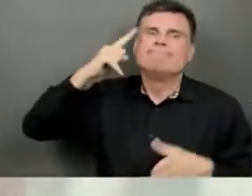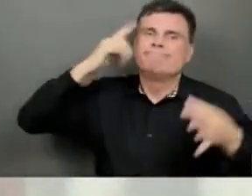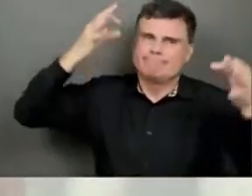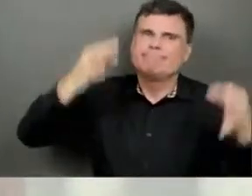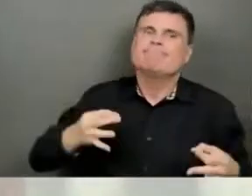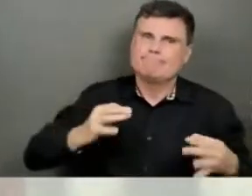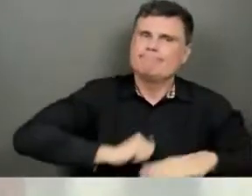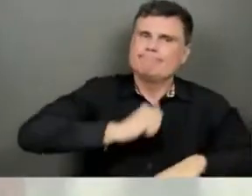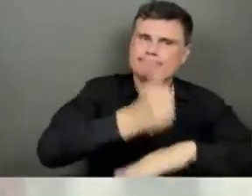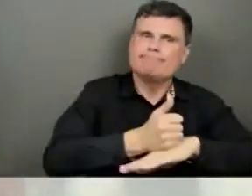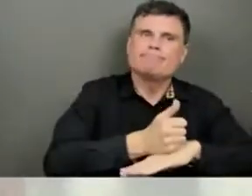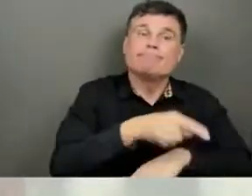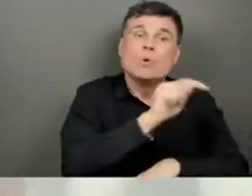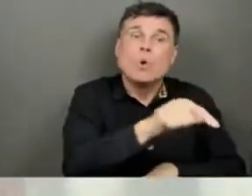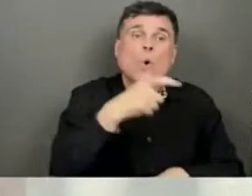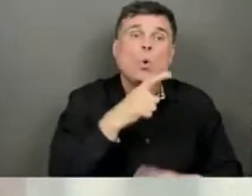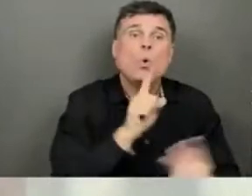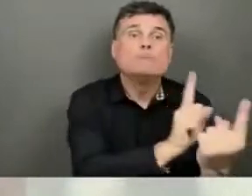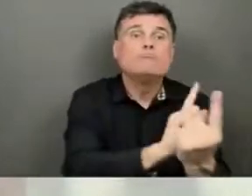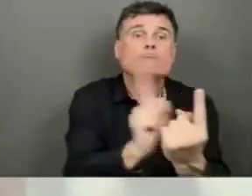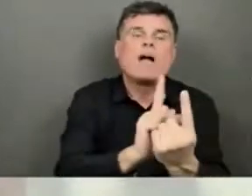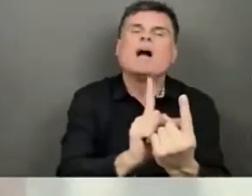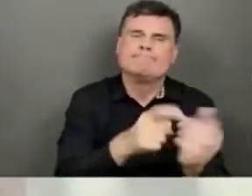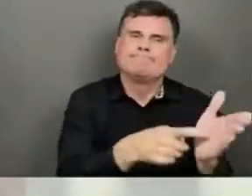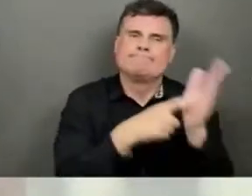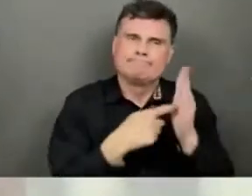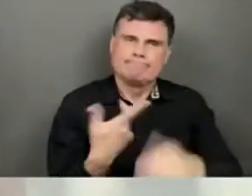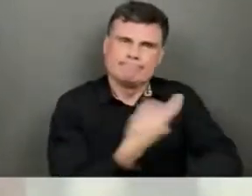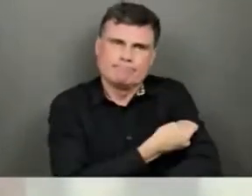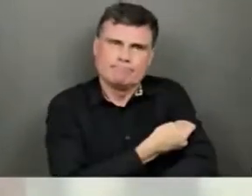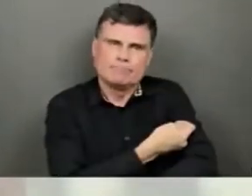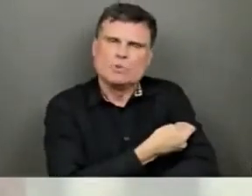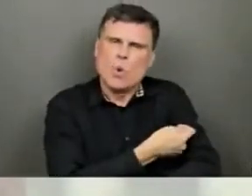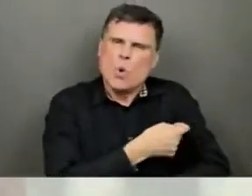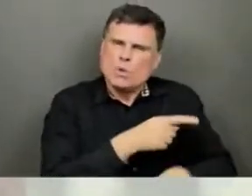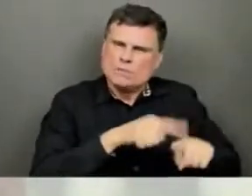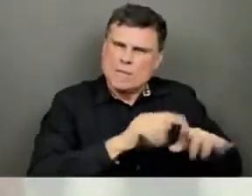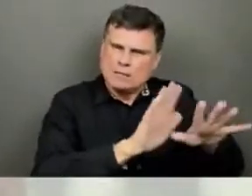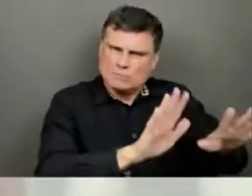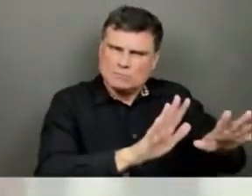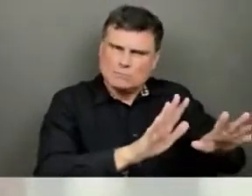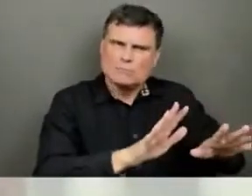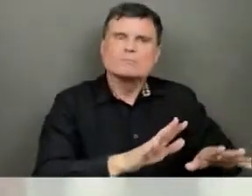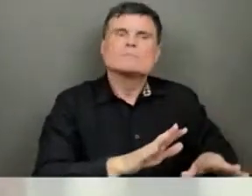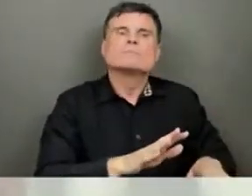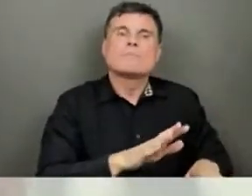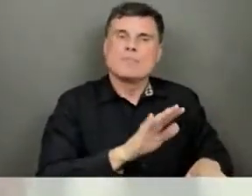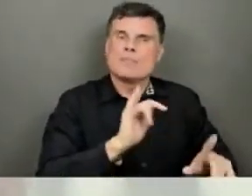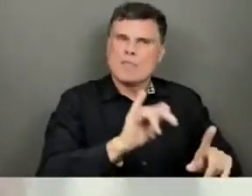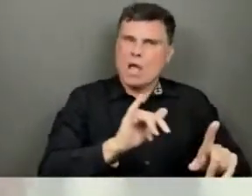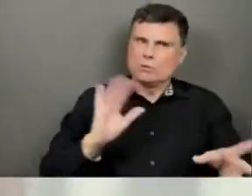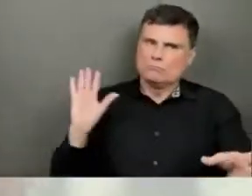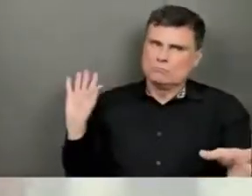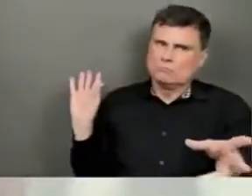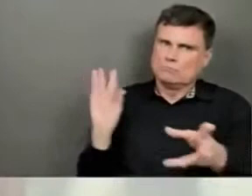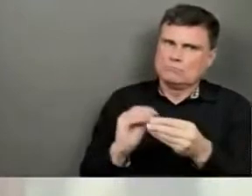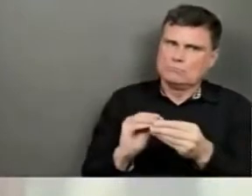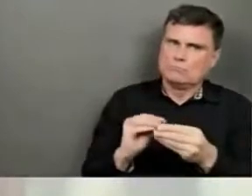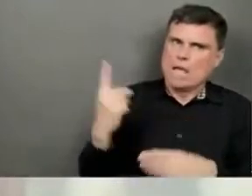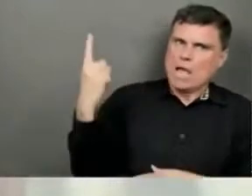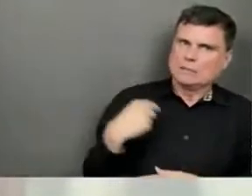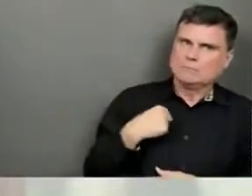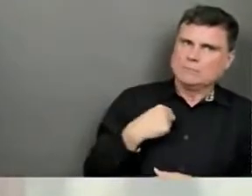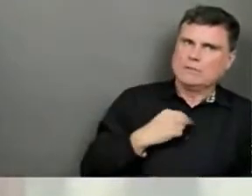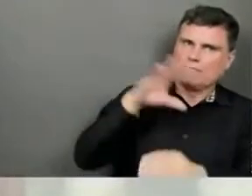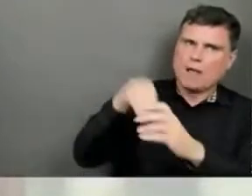across the Public Service Agency. And they've made the decision, and yes, I was involved in providing advice about risk